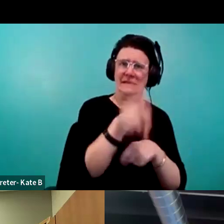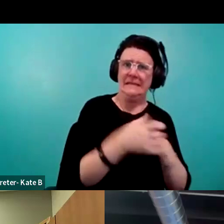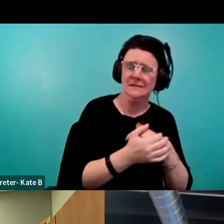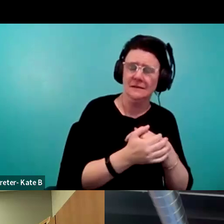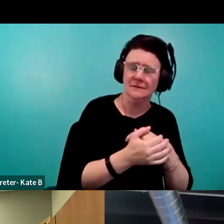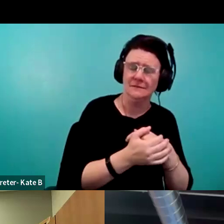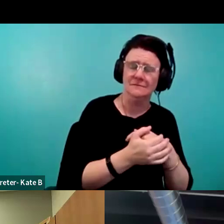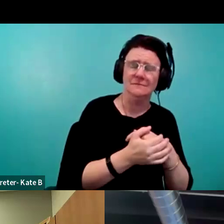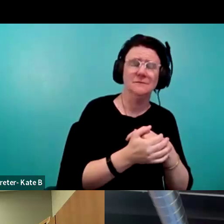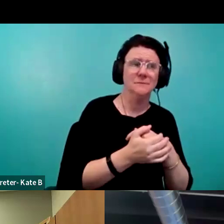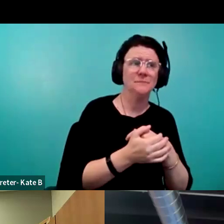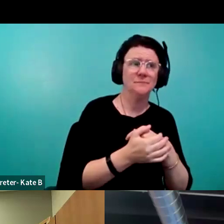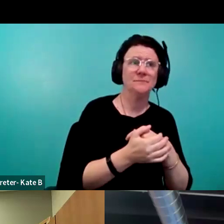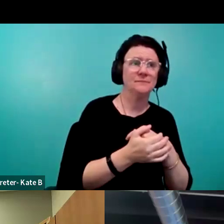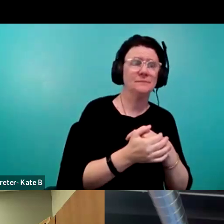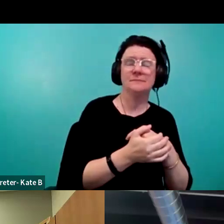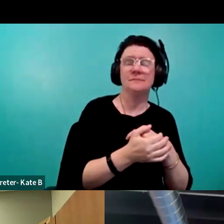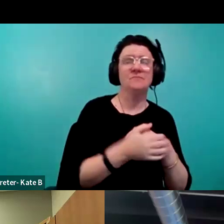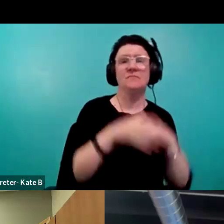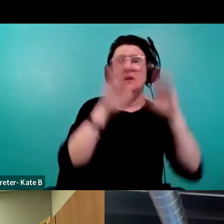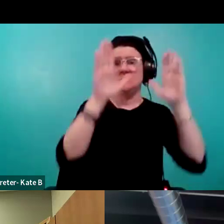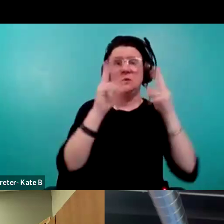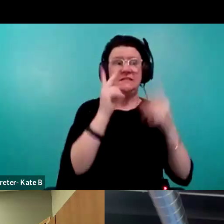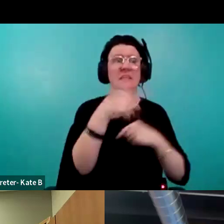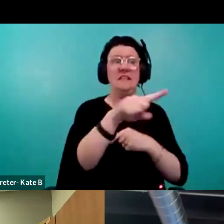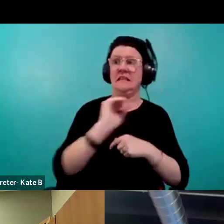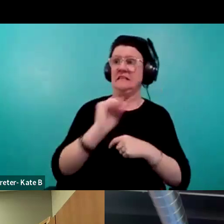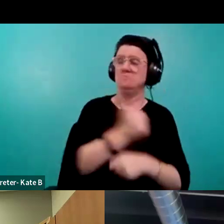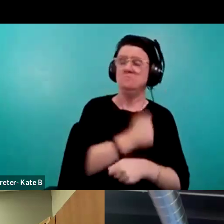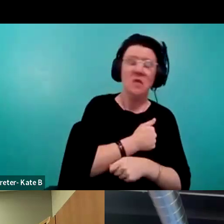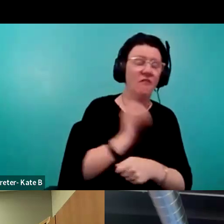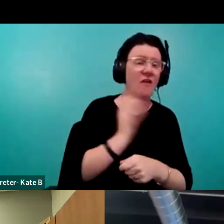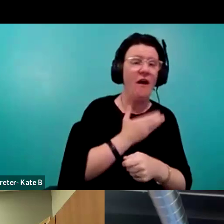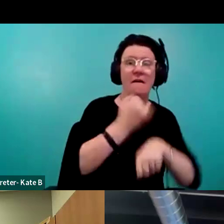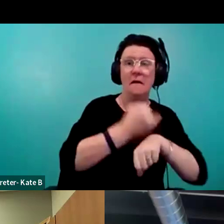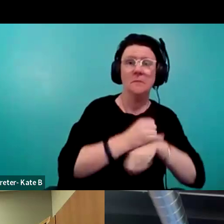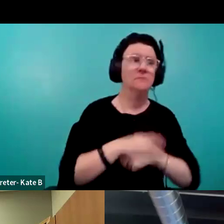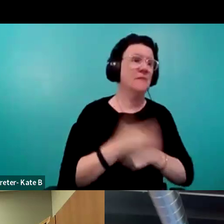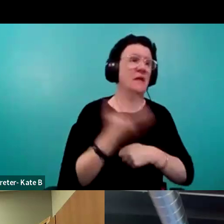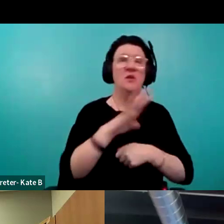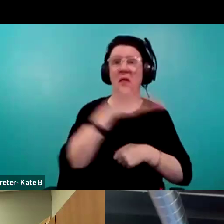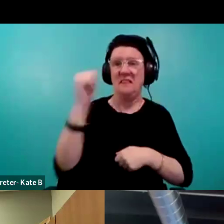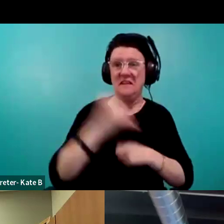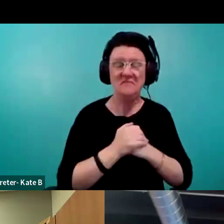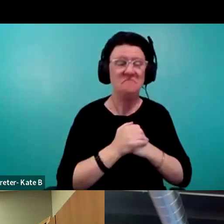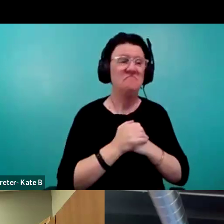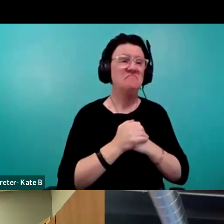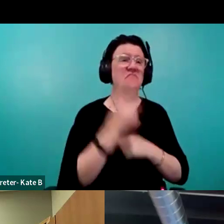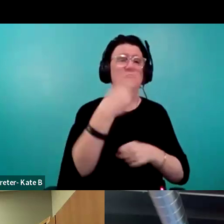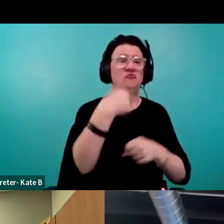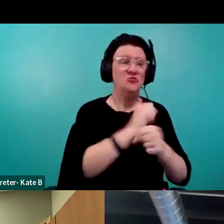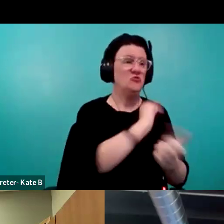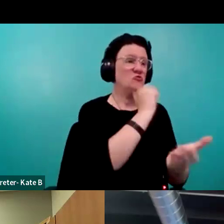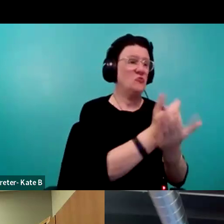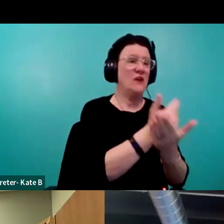And it's wonderful to see. They love it here. They don't want to leave. They graduate after 2